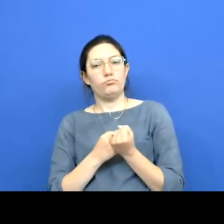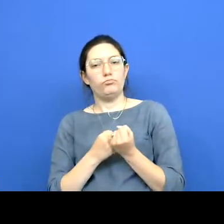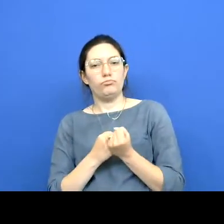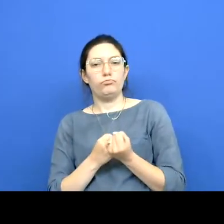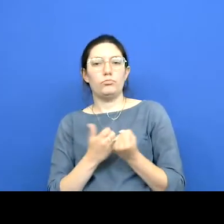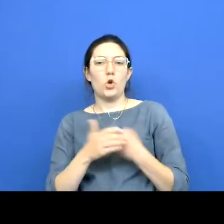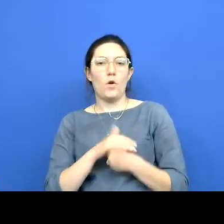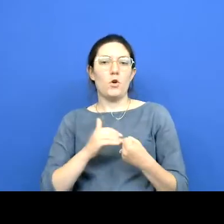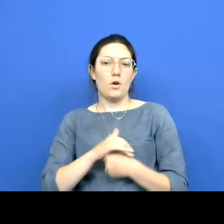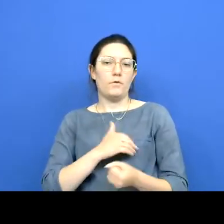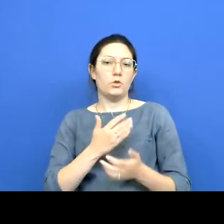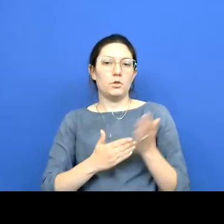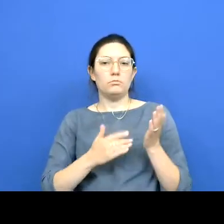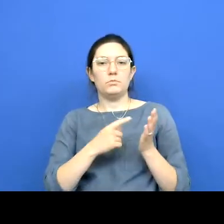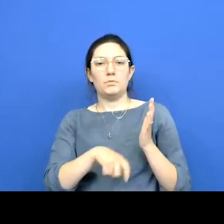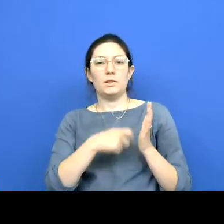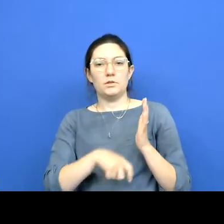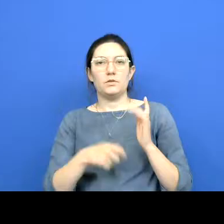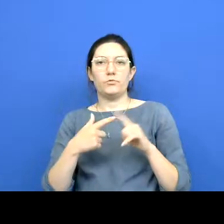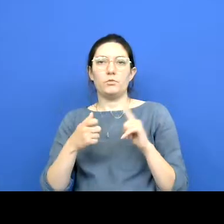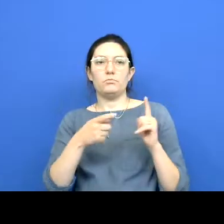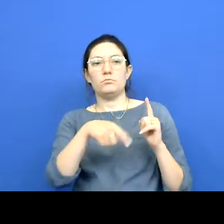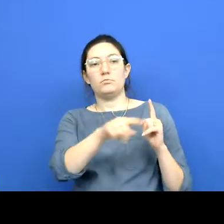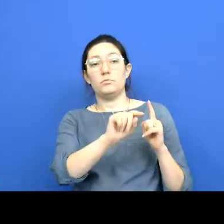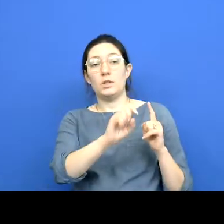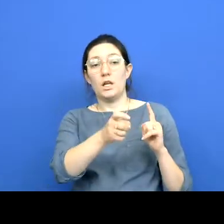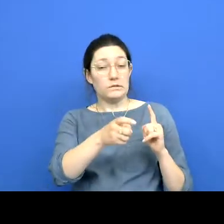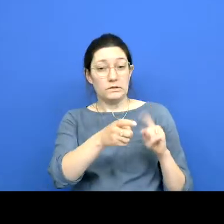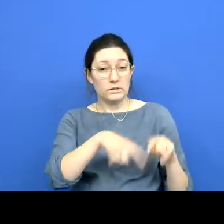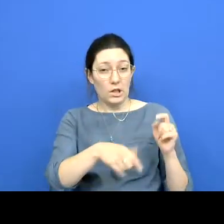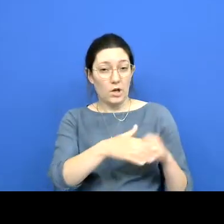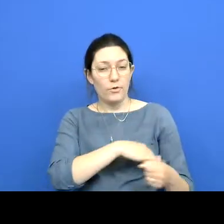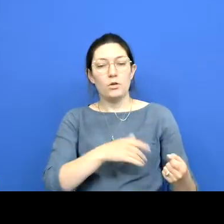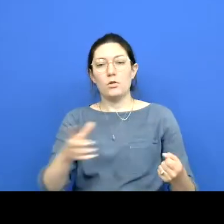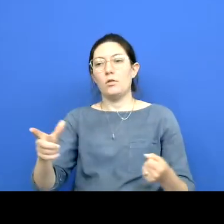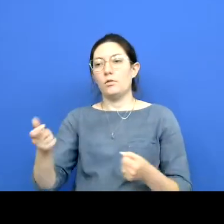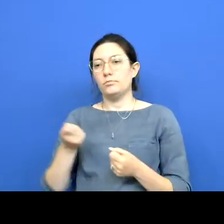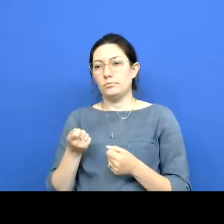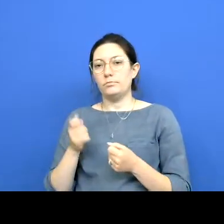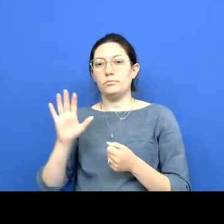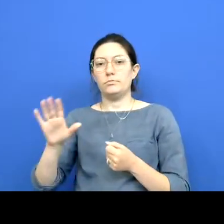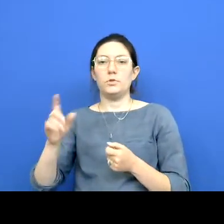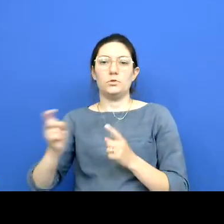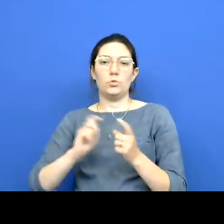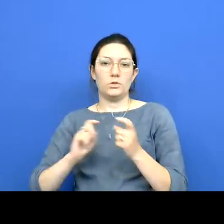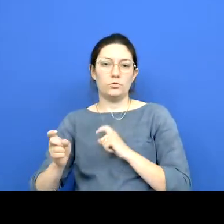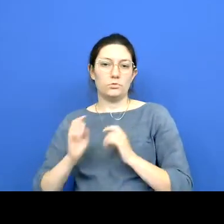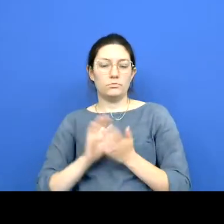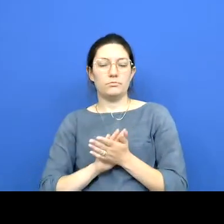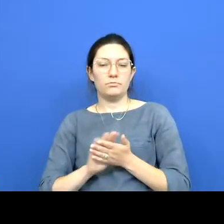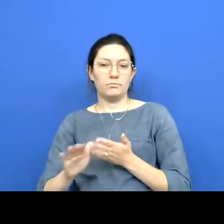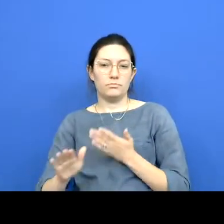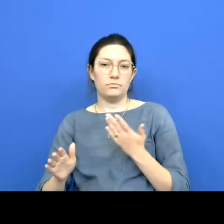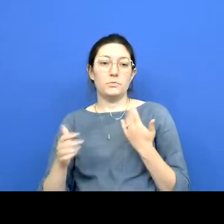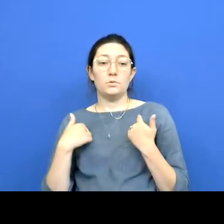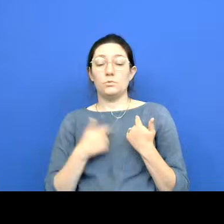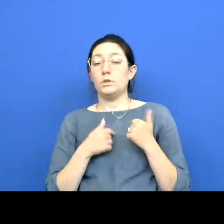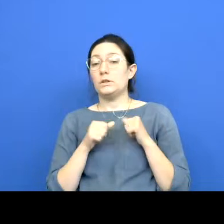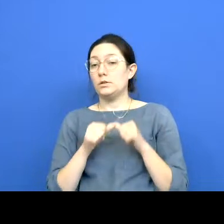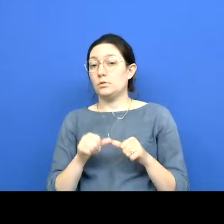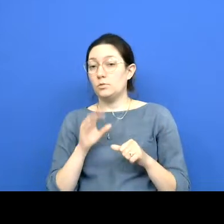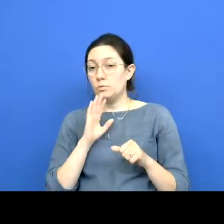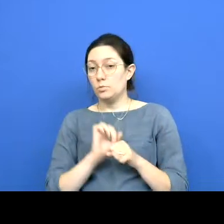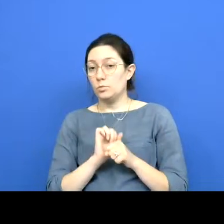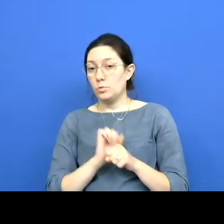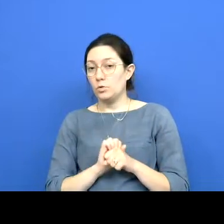some of the things that not covered by taxes. So very appreciative of all their efforts and their continued work on behalf